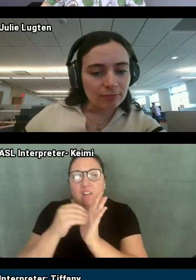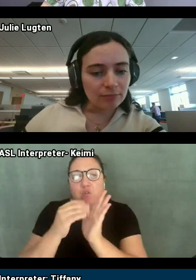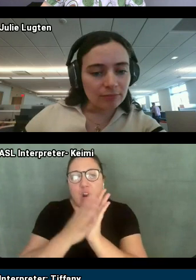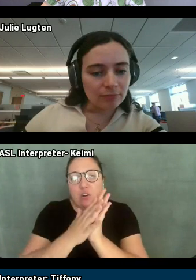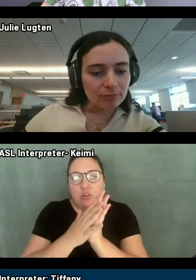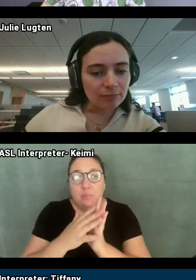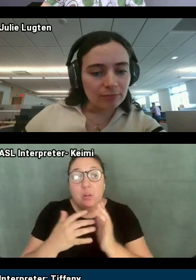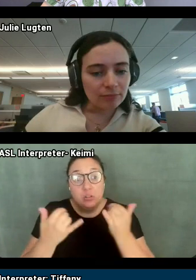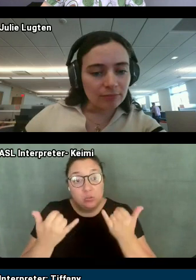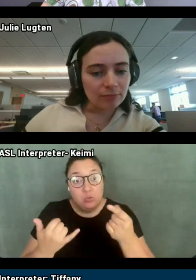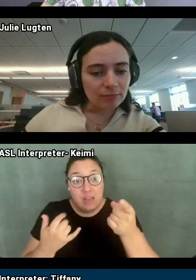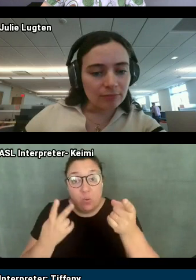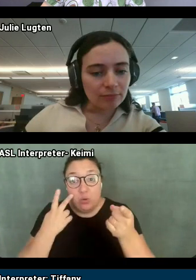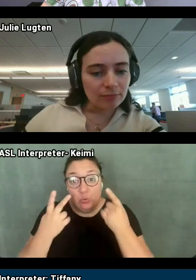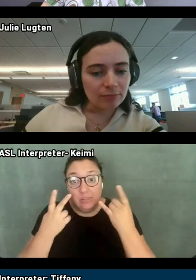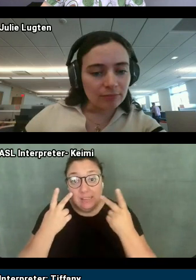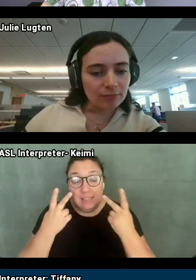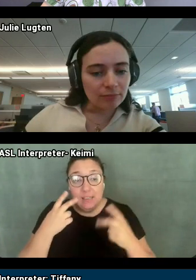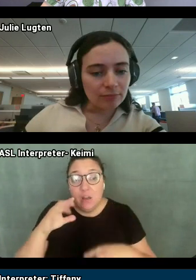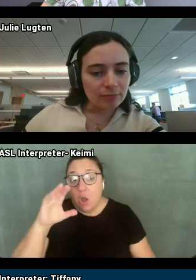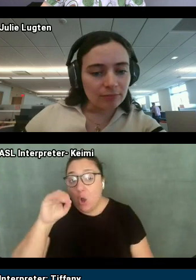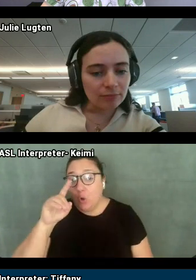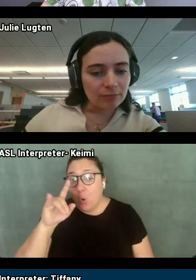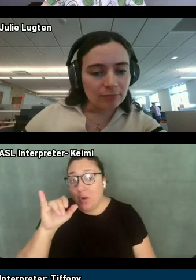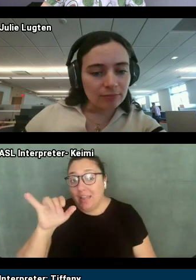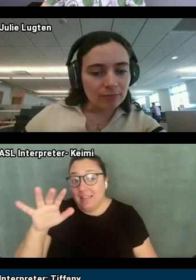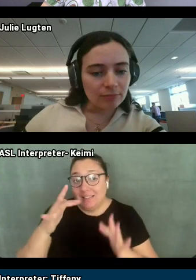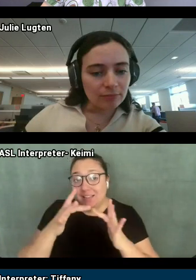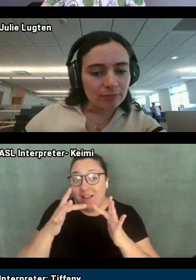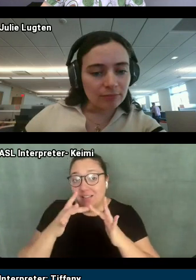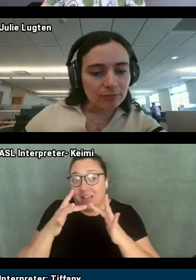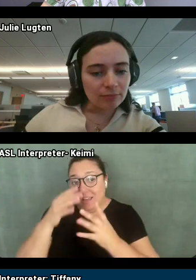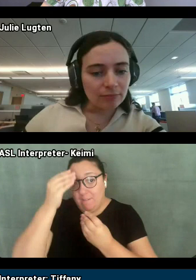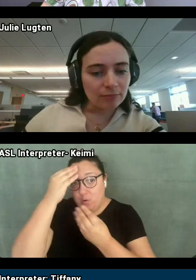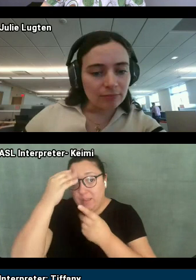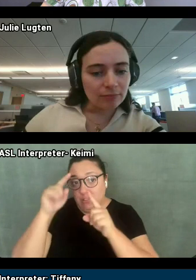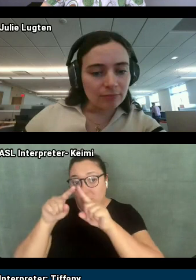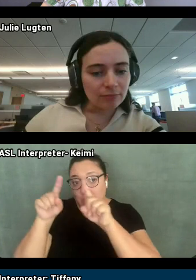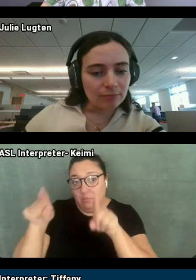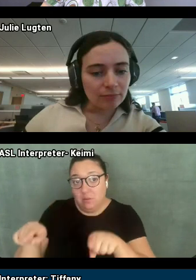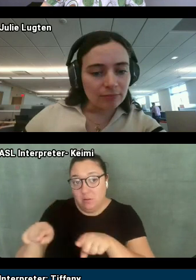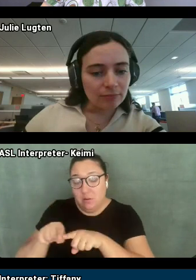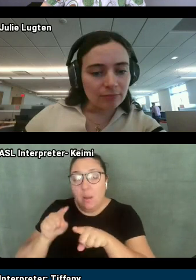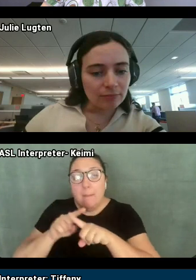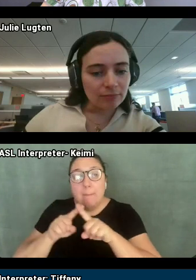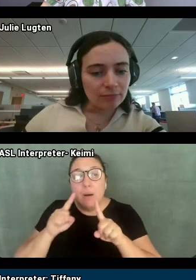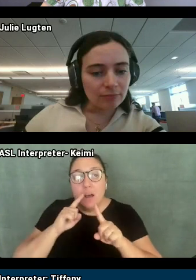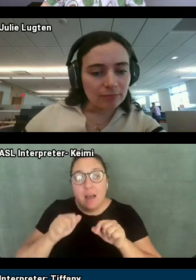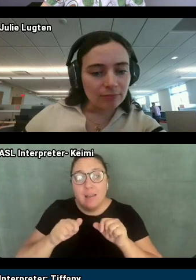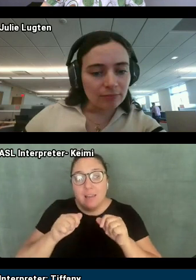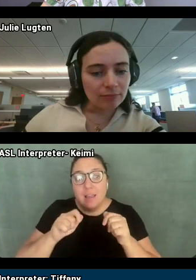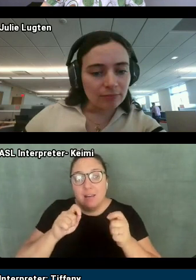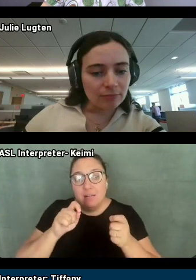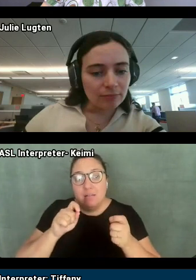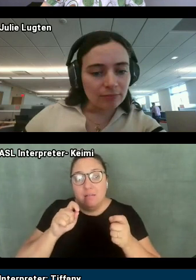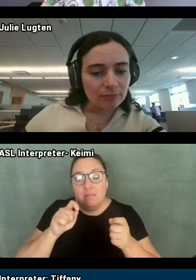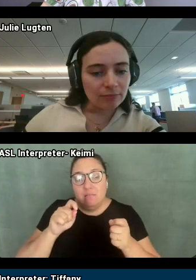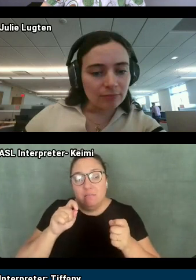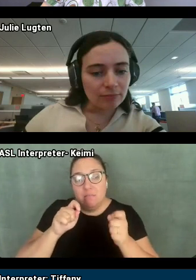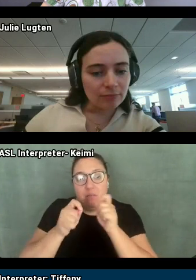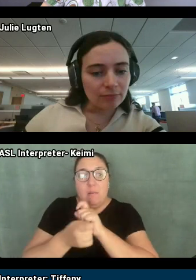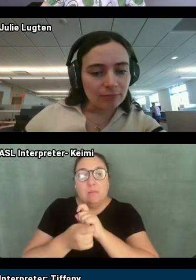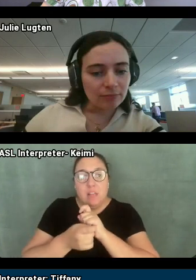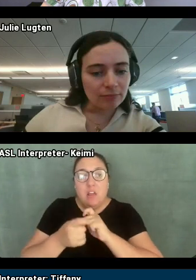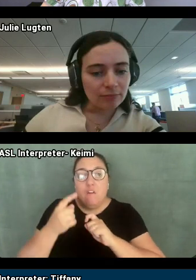have here is we're on Cody's contact record, but I can update properties on companies that